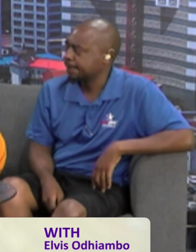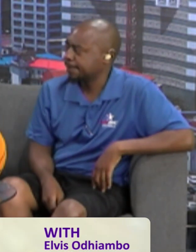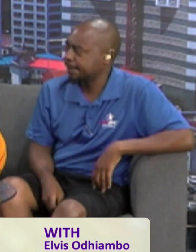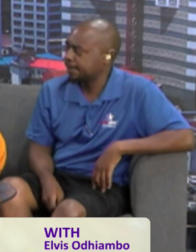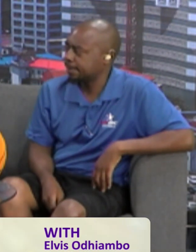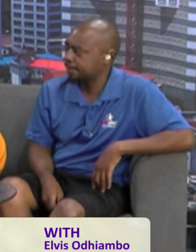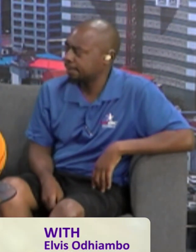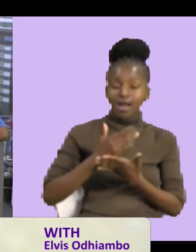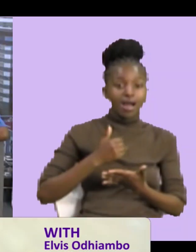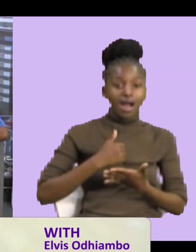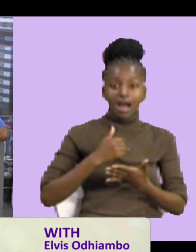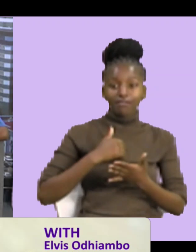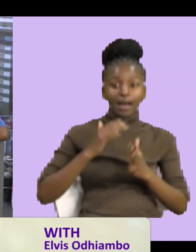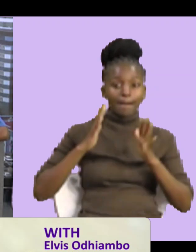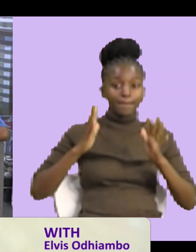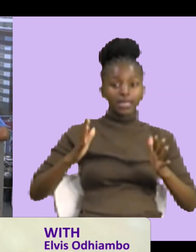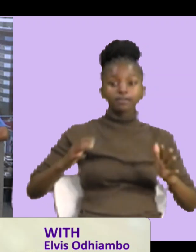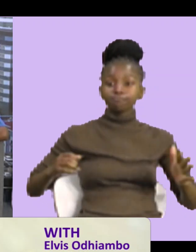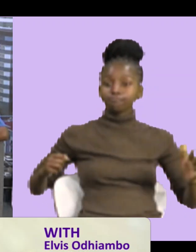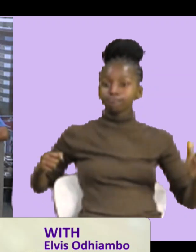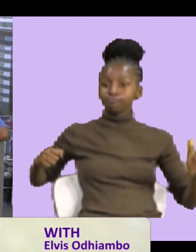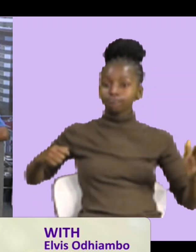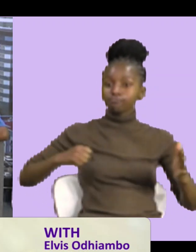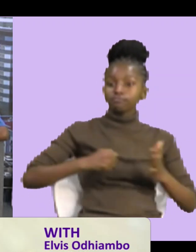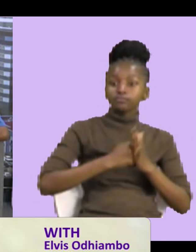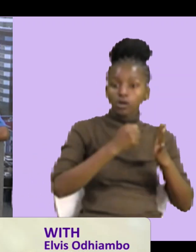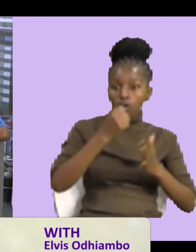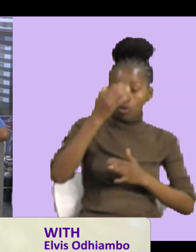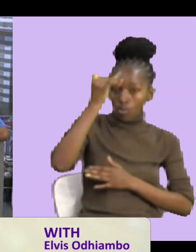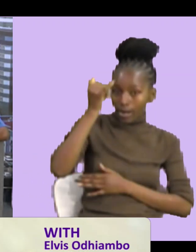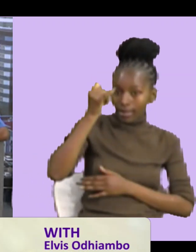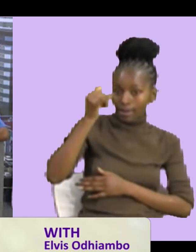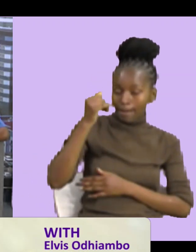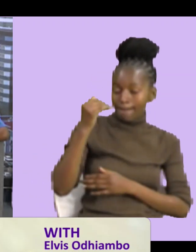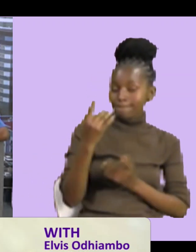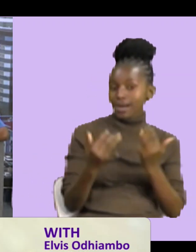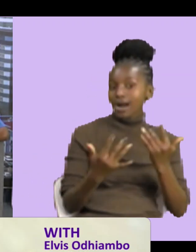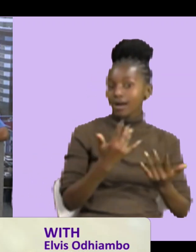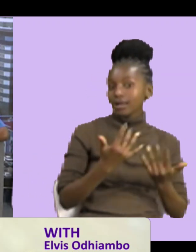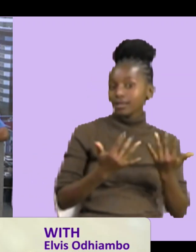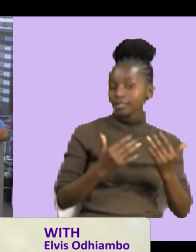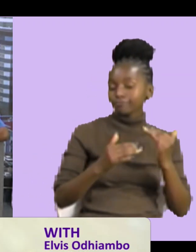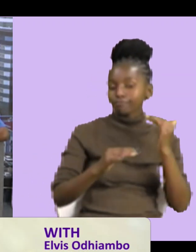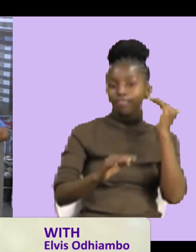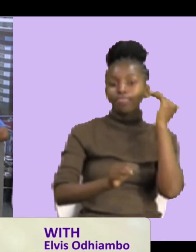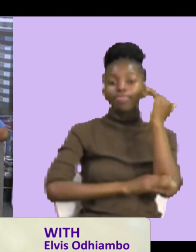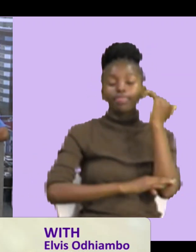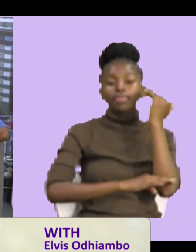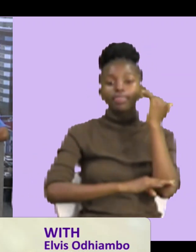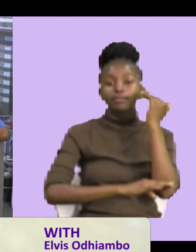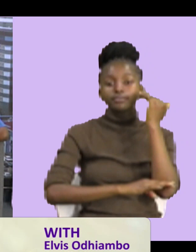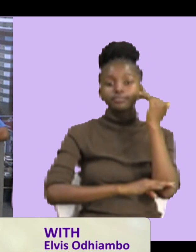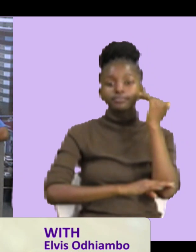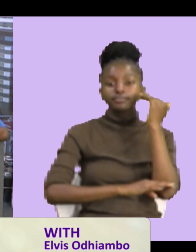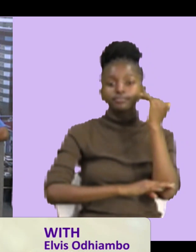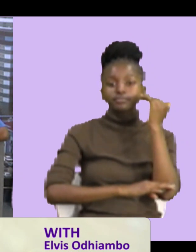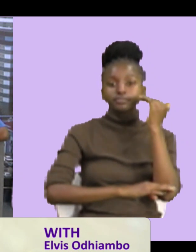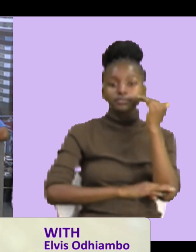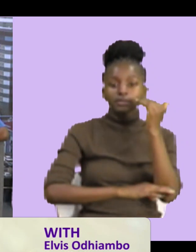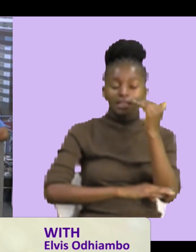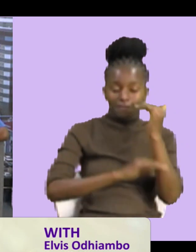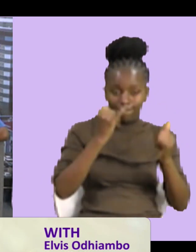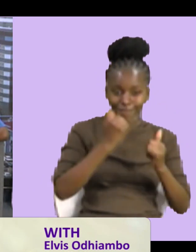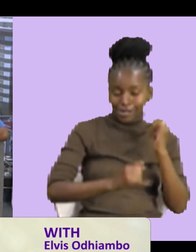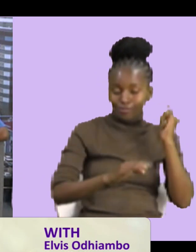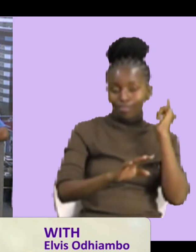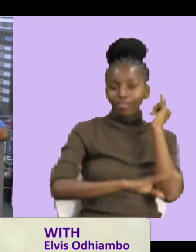is a big blow for them, because right now only Burnley, who sits at the bottom place on the table, is under them. So just